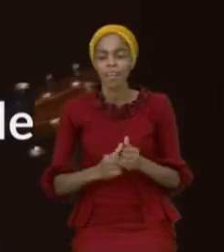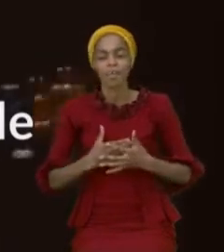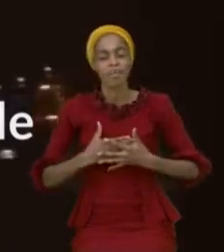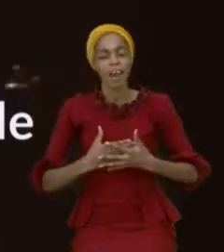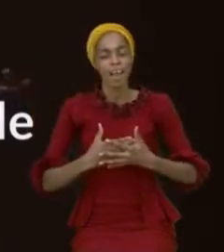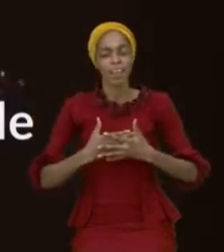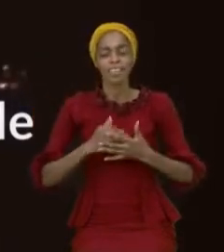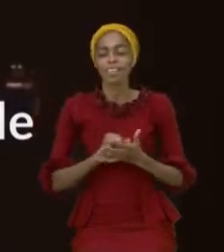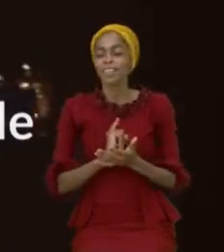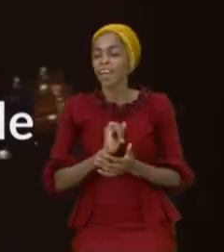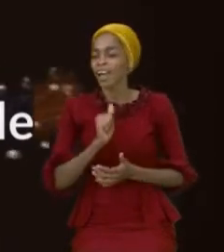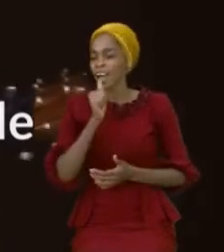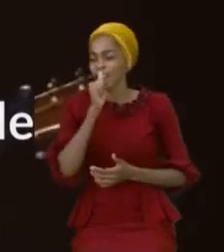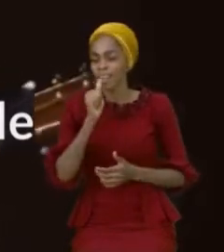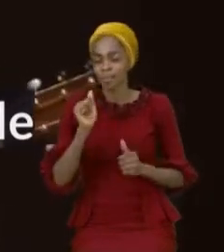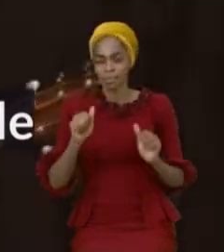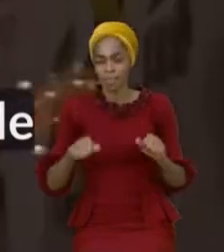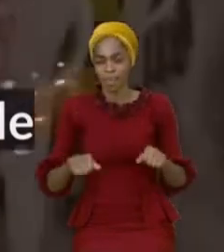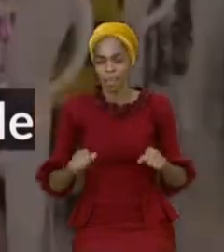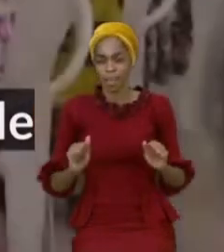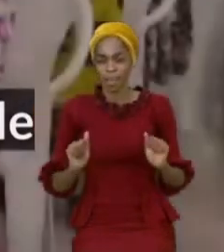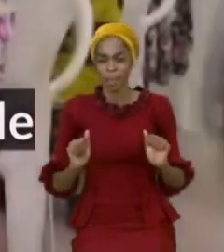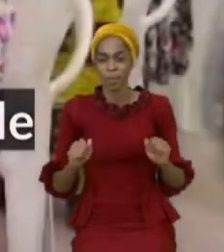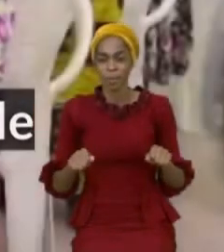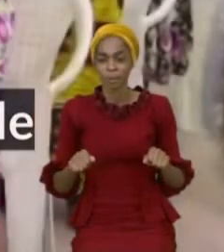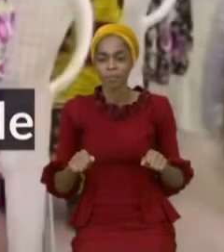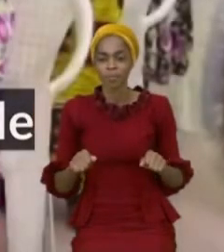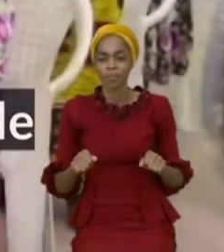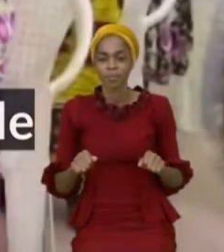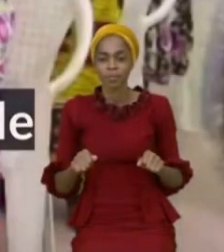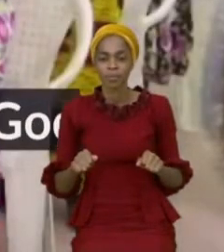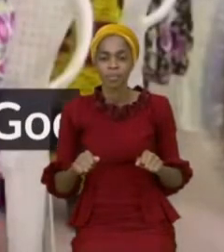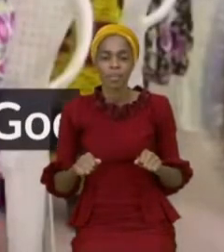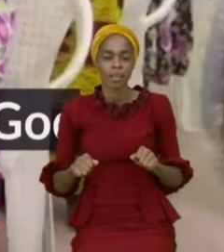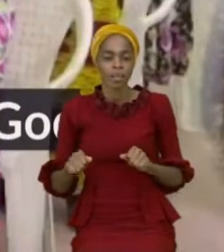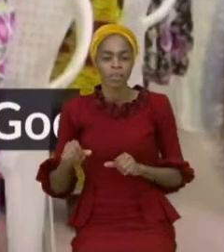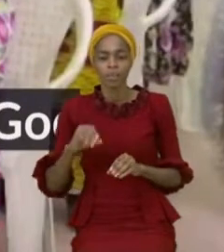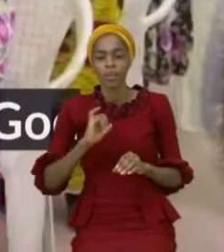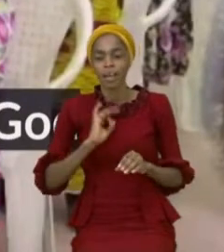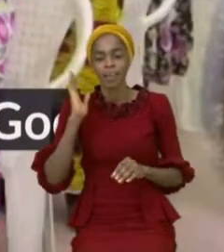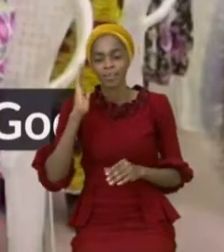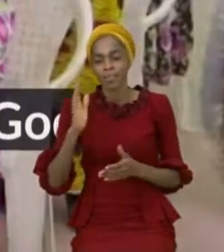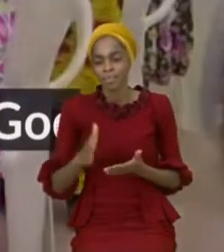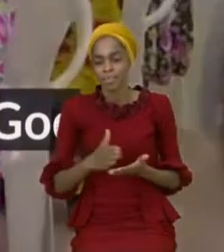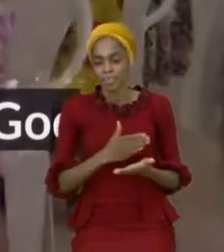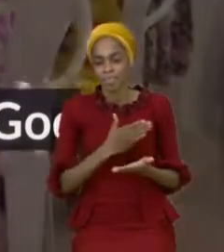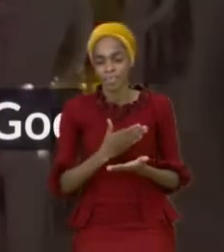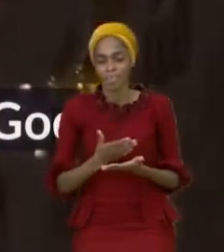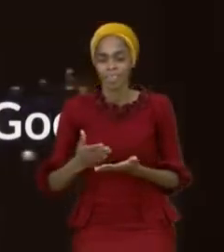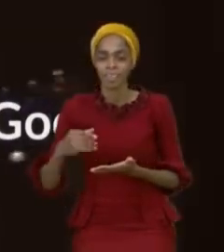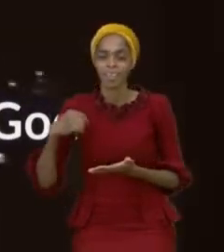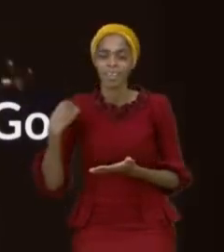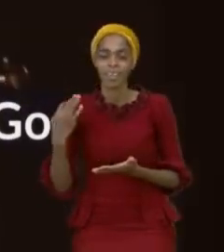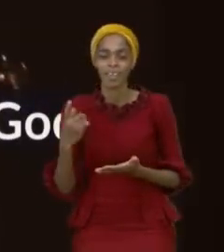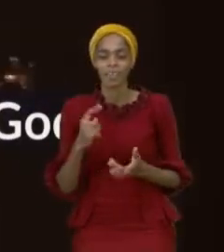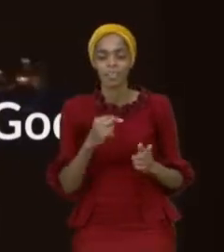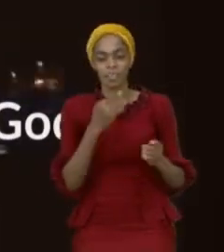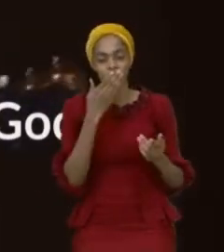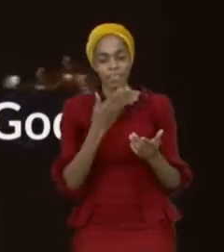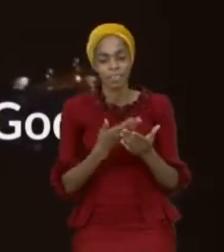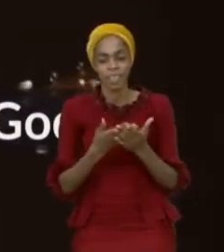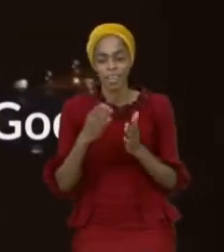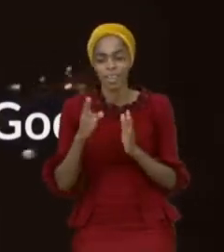every breath that I am able, oh, I will sing of